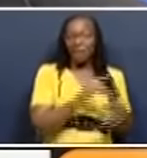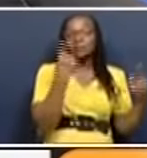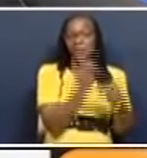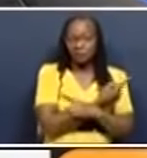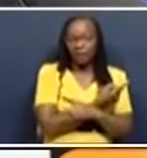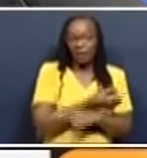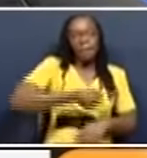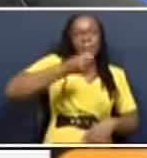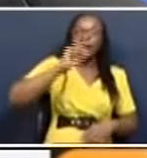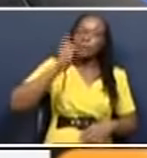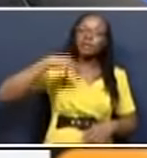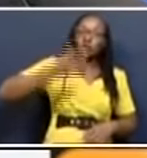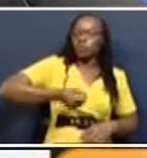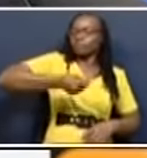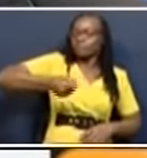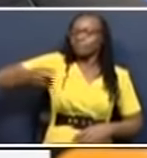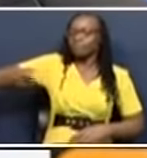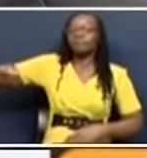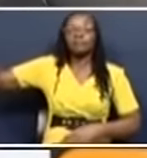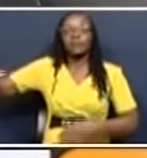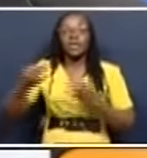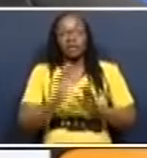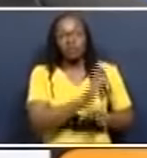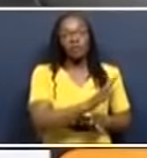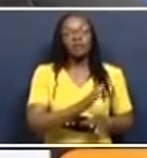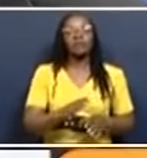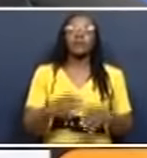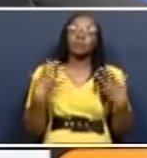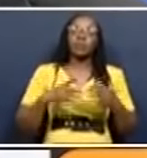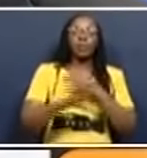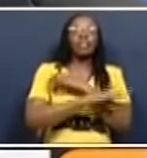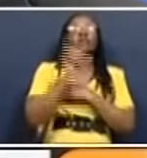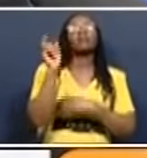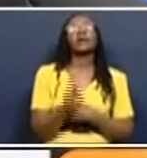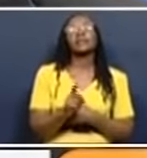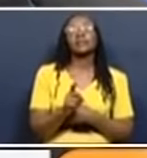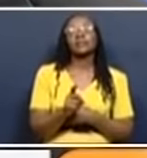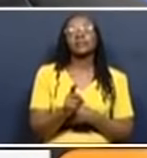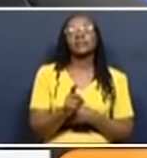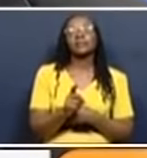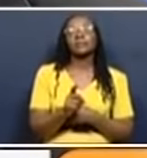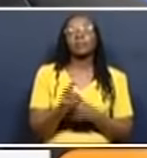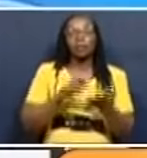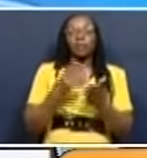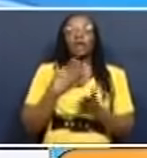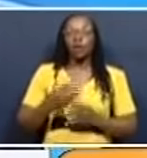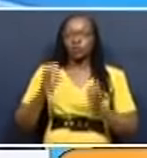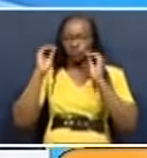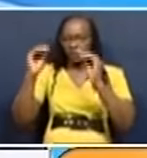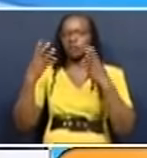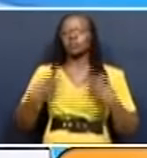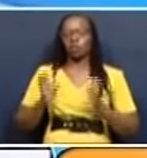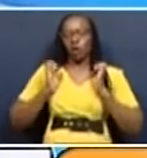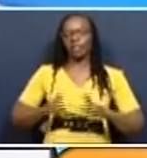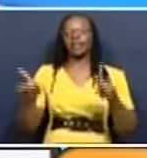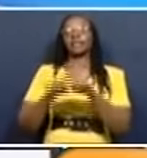Mm-hmm. How can you create that kind of culture where people are responsible? That's my work. That's the question. Yes. Now, all of your